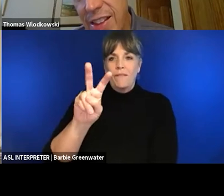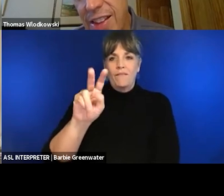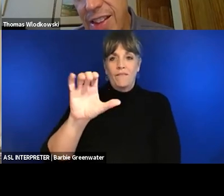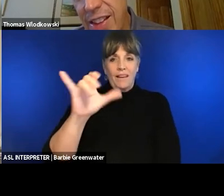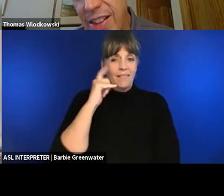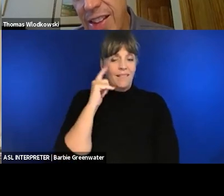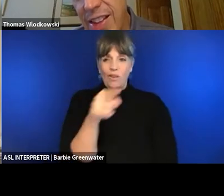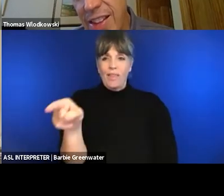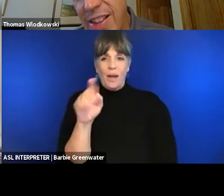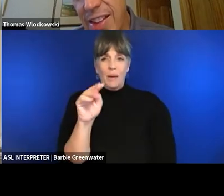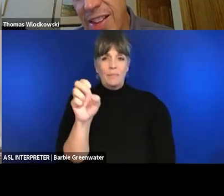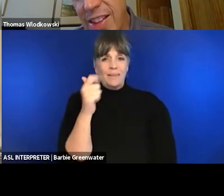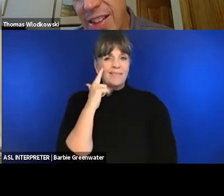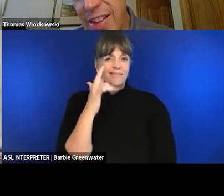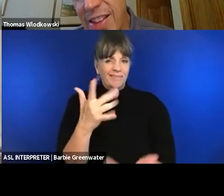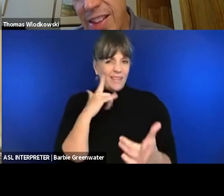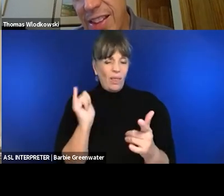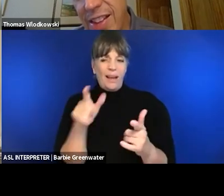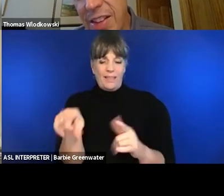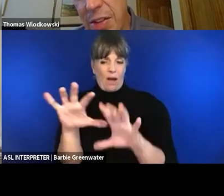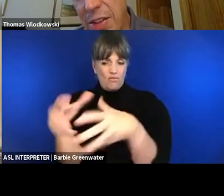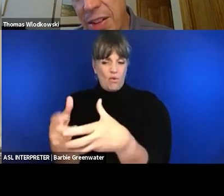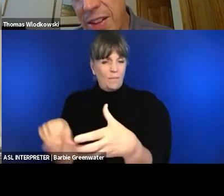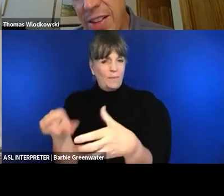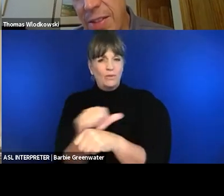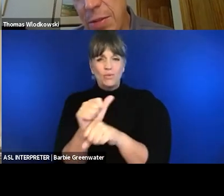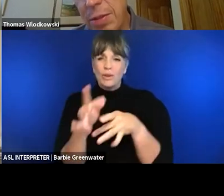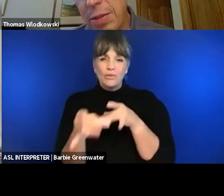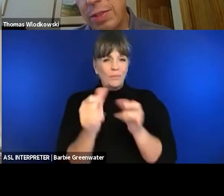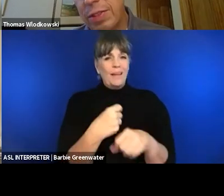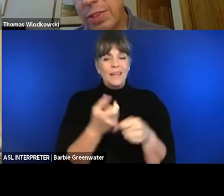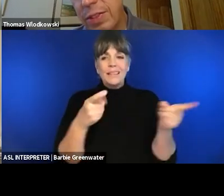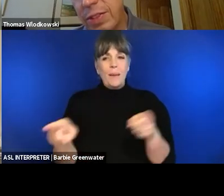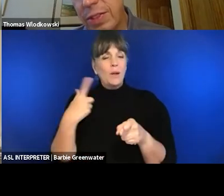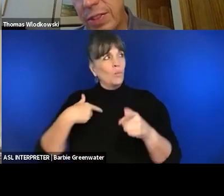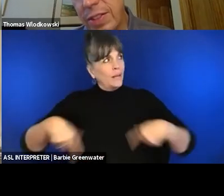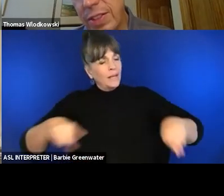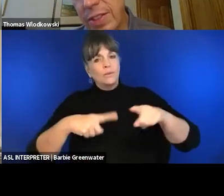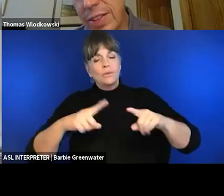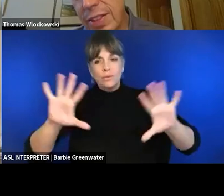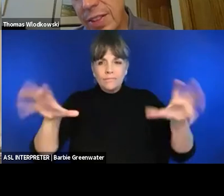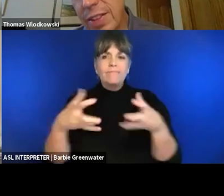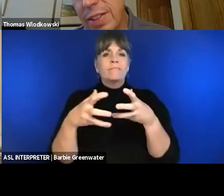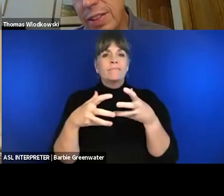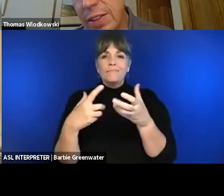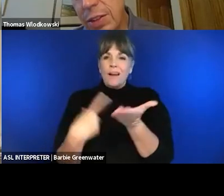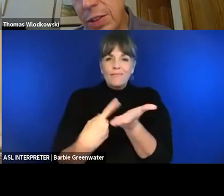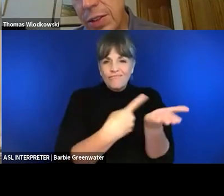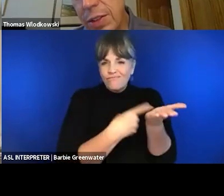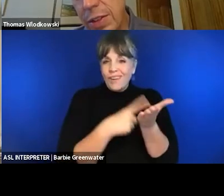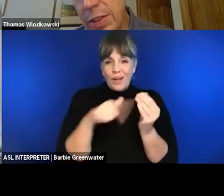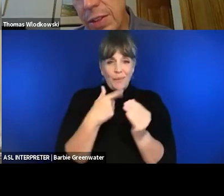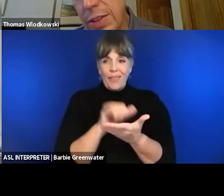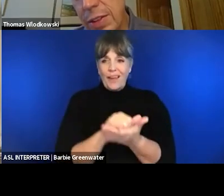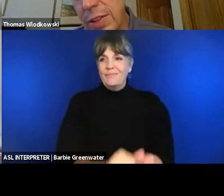So let's meet about that and try to make that happen. I think that we can achieve something big here. All right,